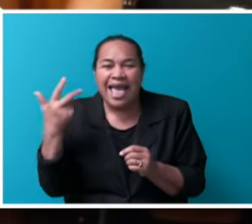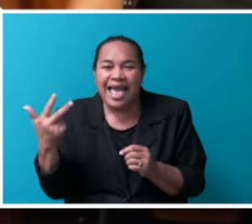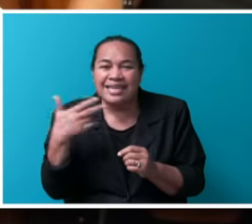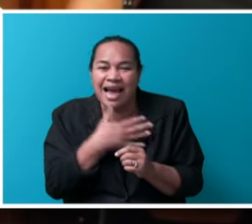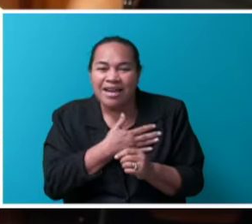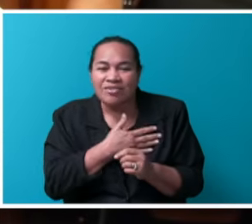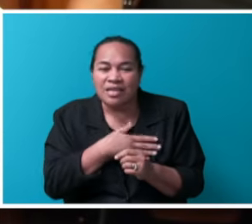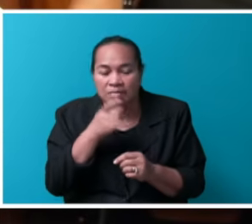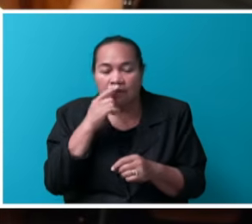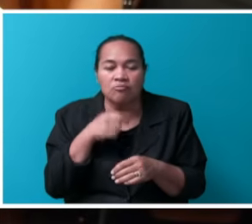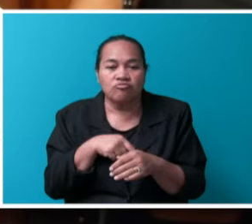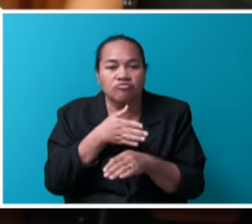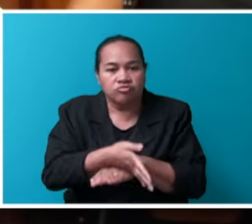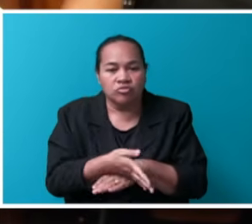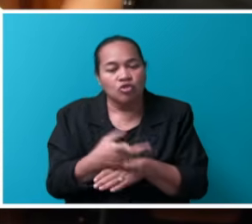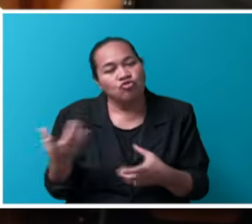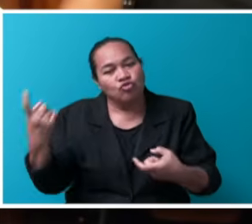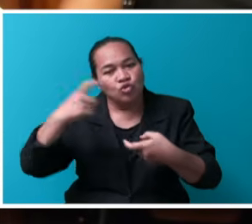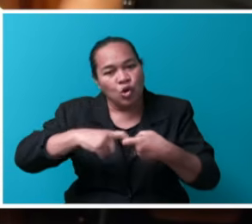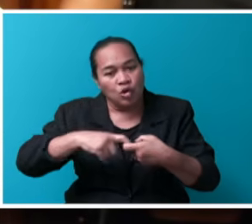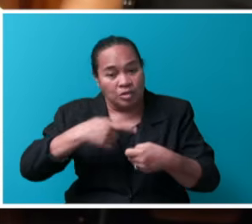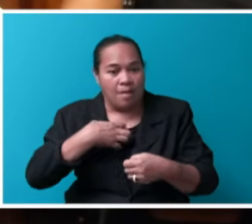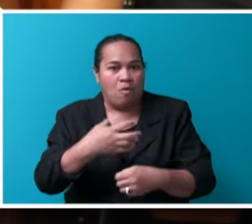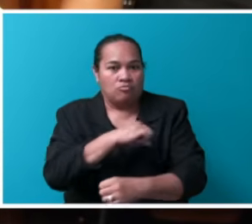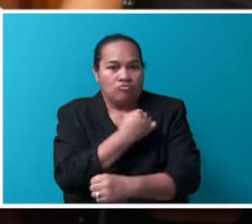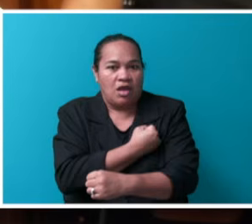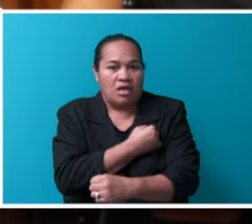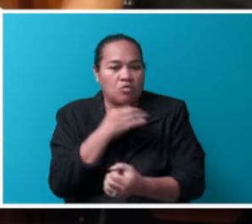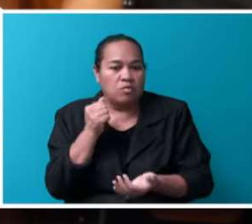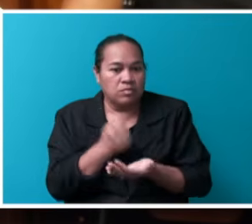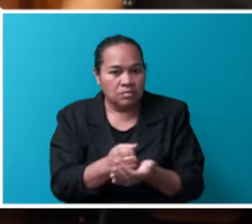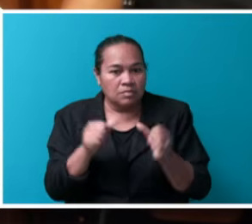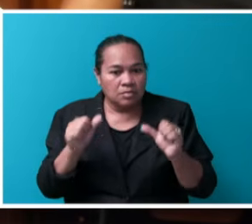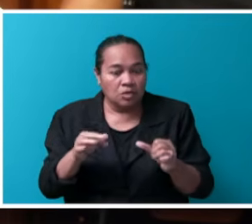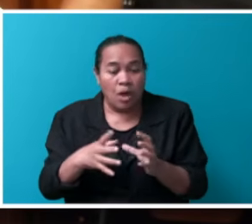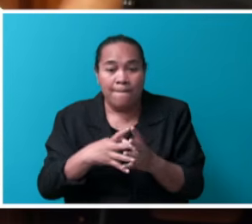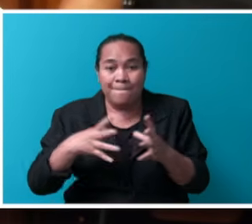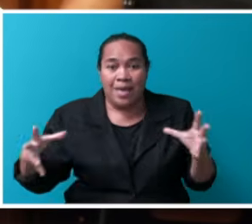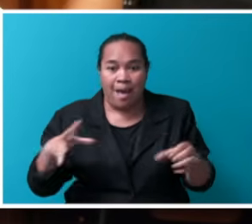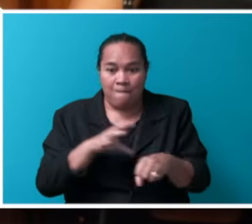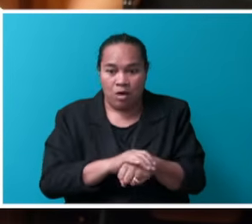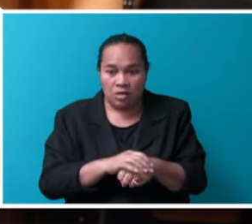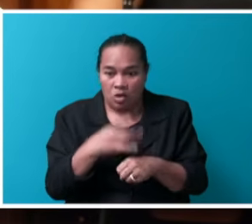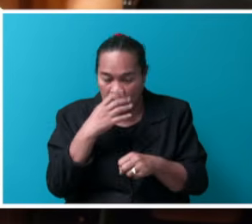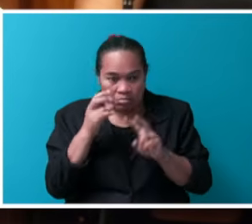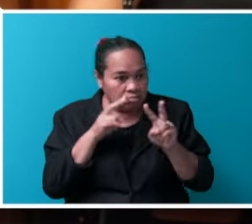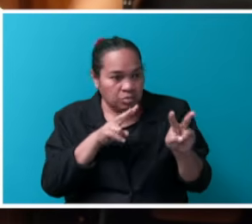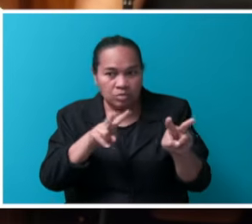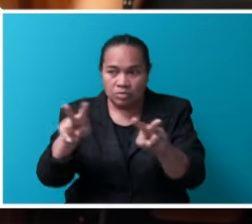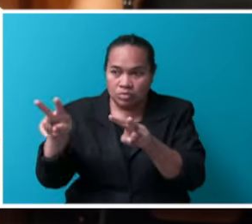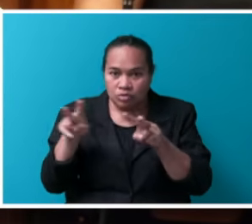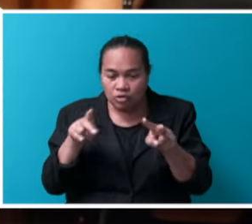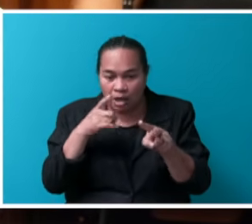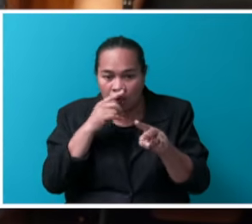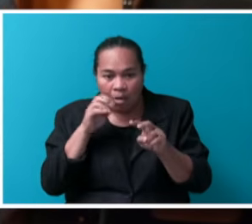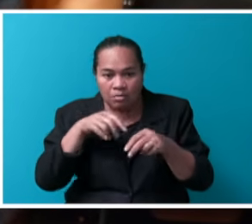immediately. This added strength should now provide a much bigger police visibility, mobility, and presence